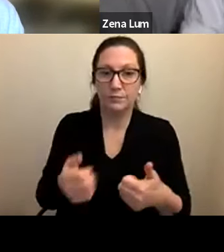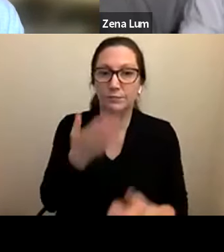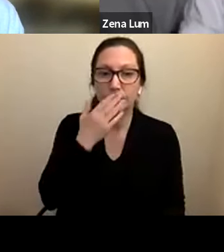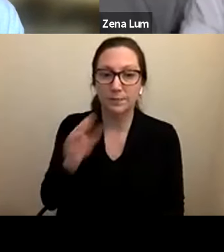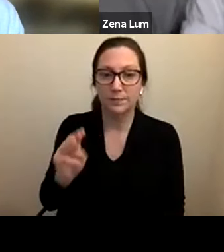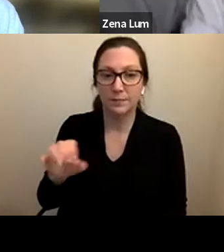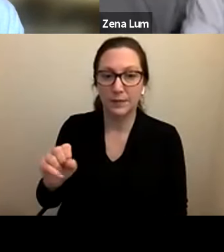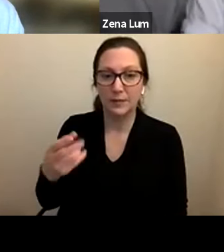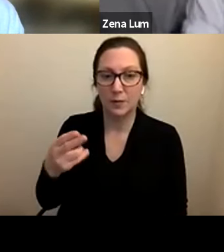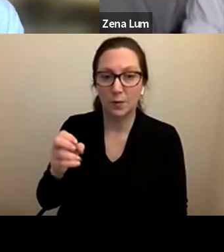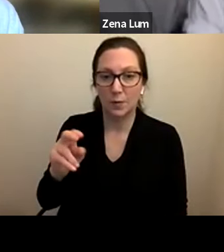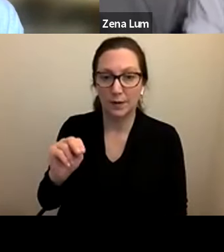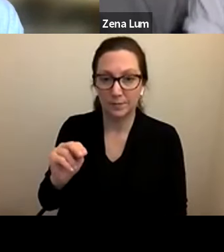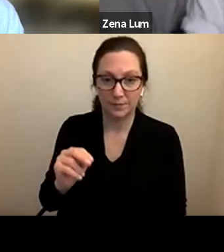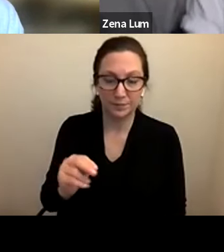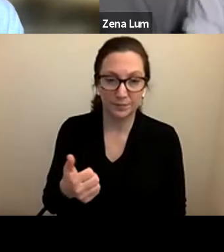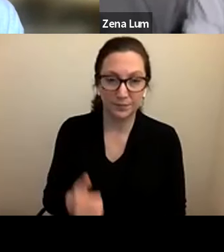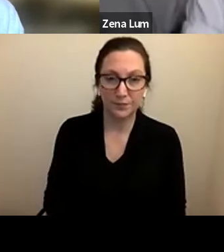Ms. Hogan. Appreciate it.